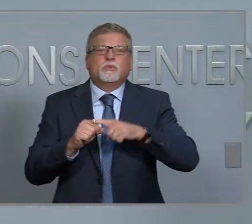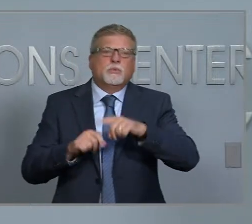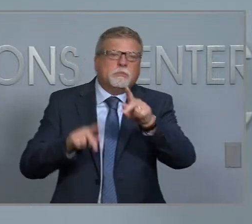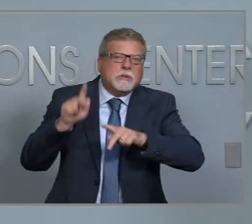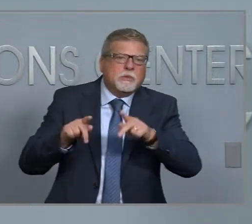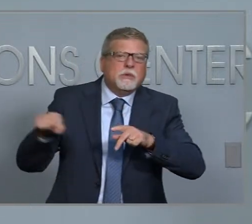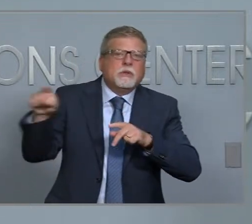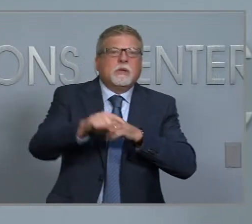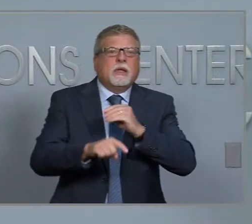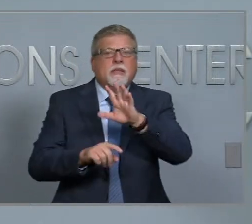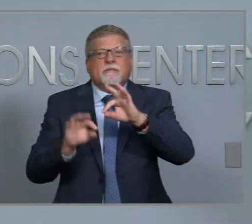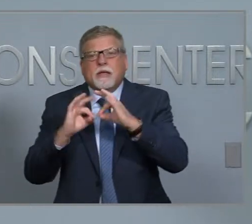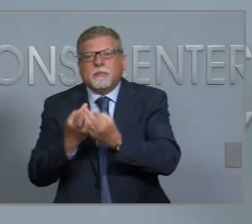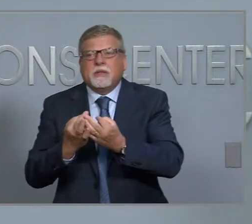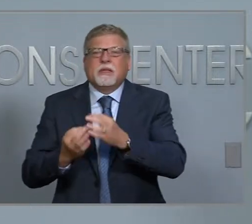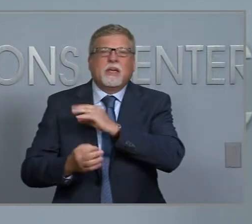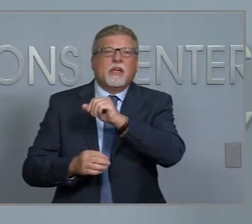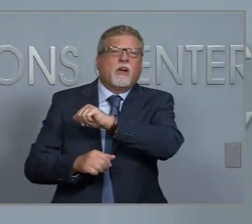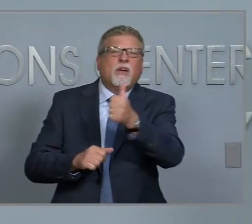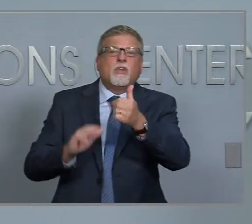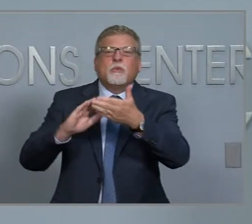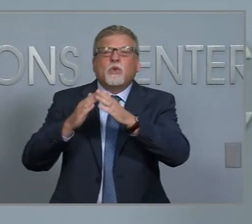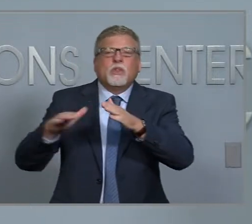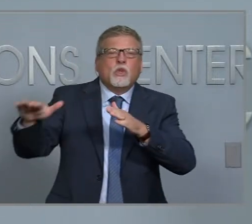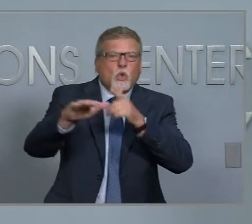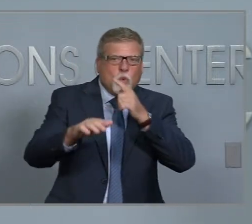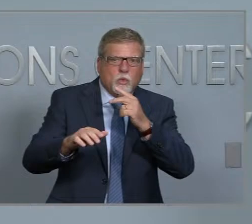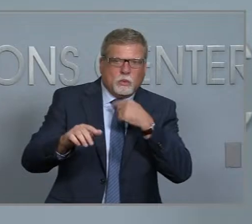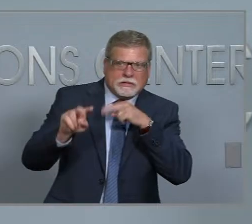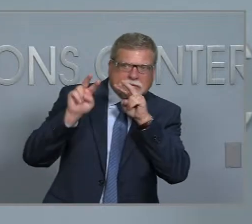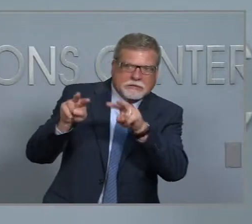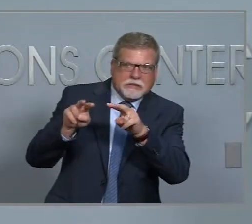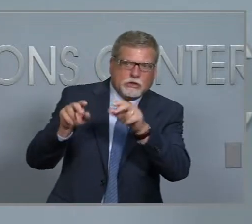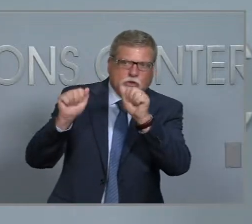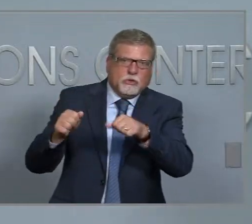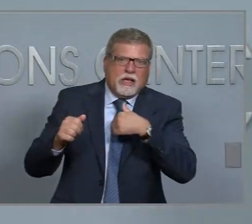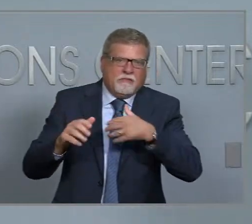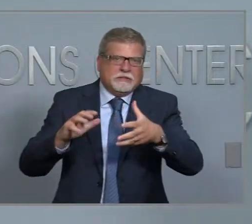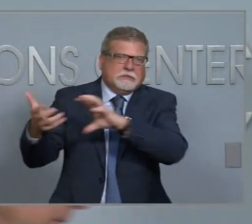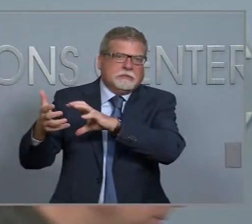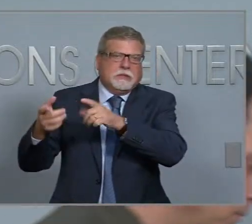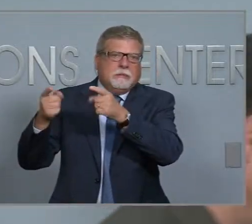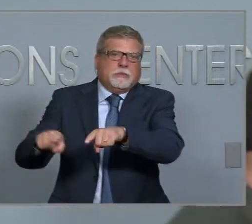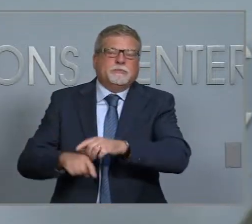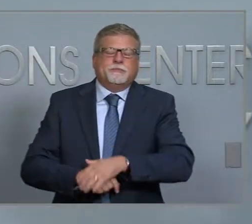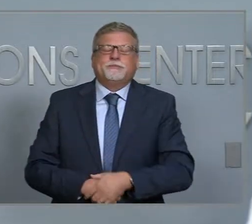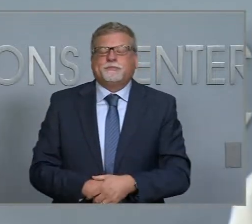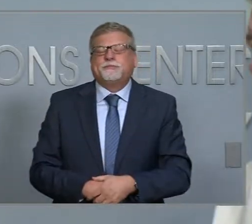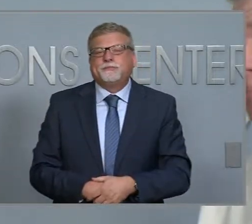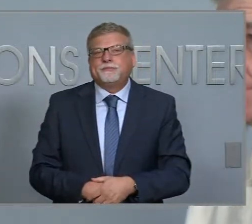and those families and those communities that are potentially impacted. Thanks a lot.